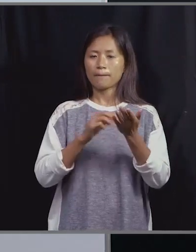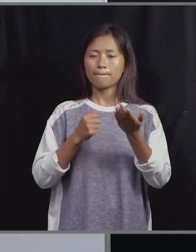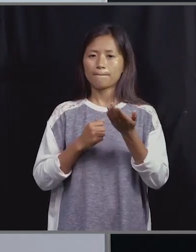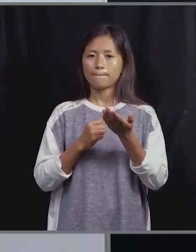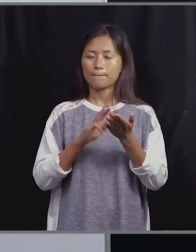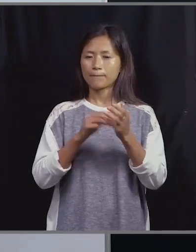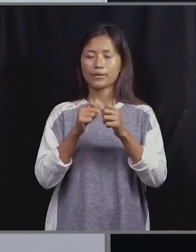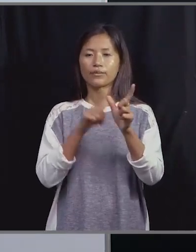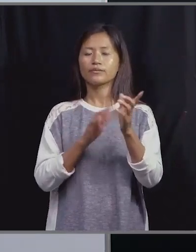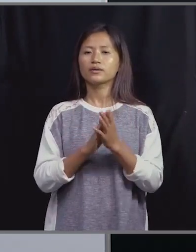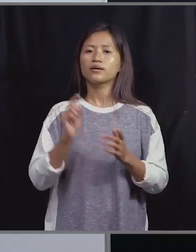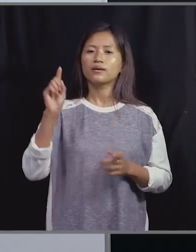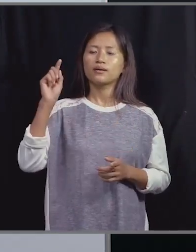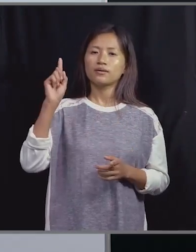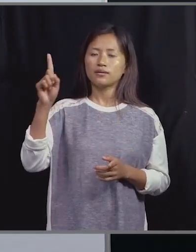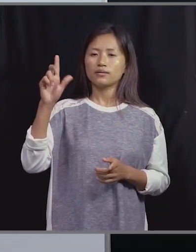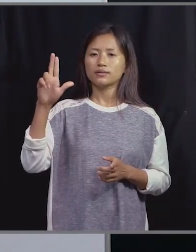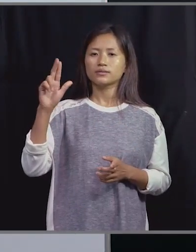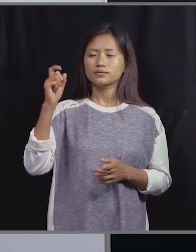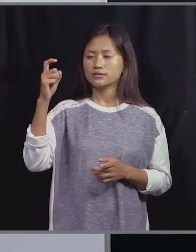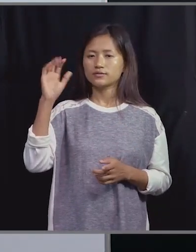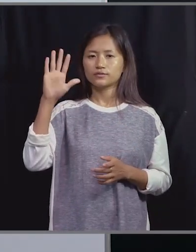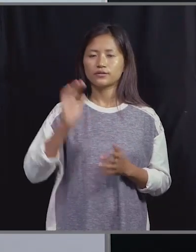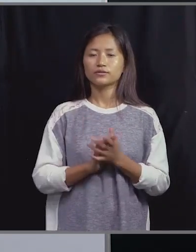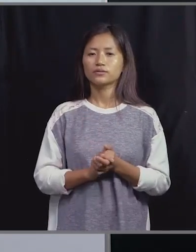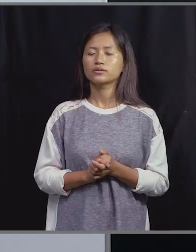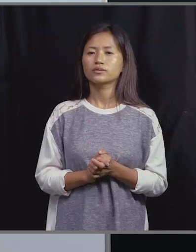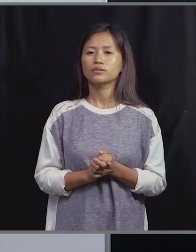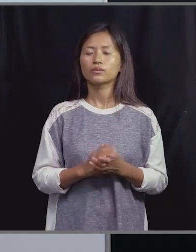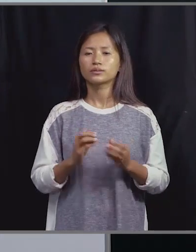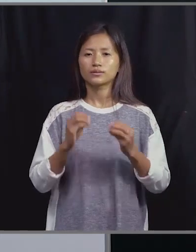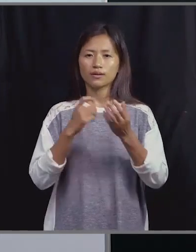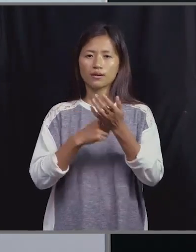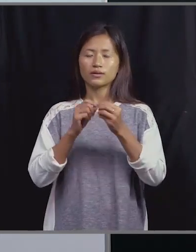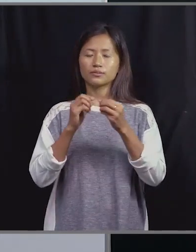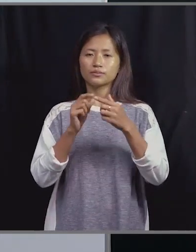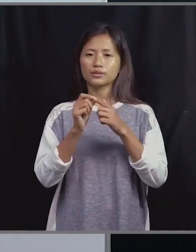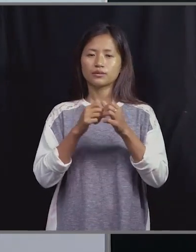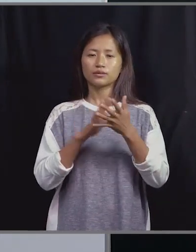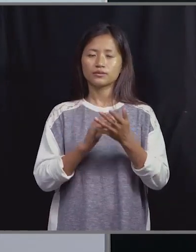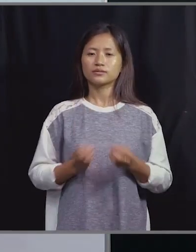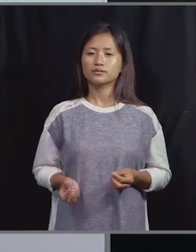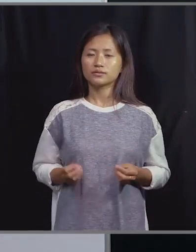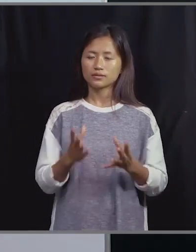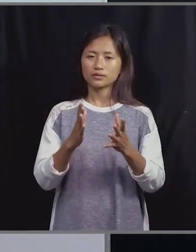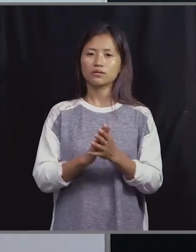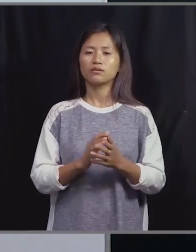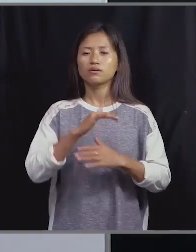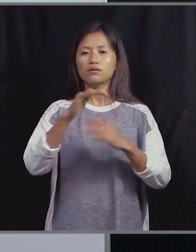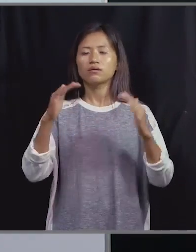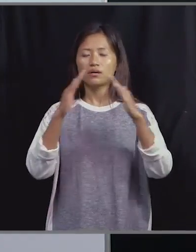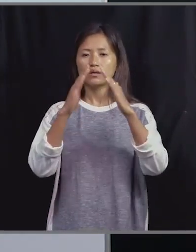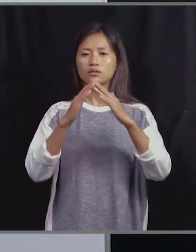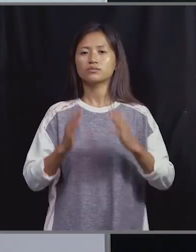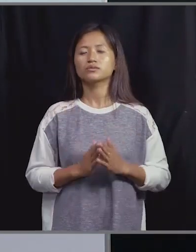1875. Please keep in mind 1875. So when the rebellion started, or when the uprising started, they surrounded the house of